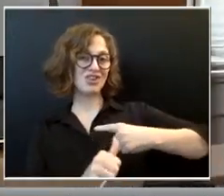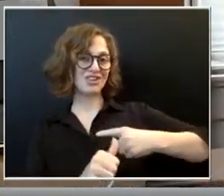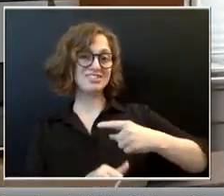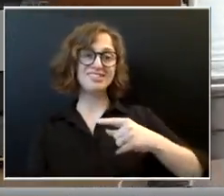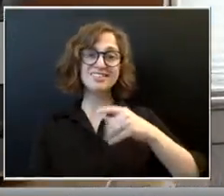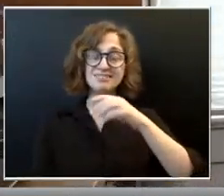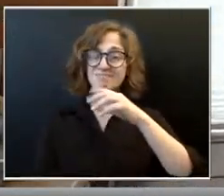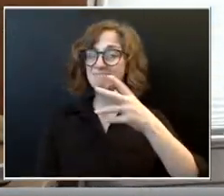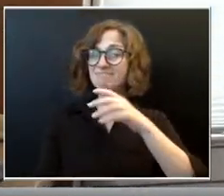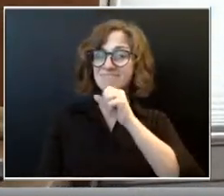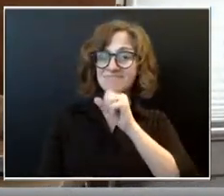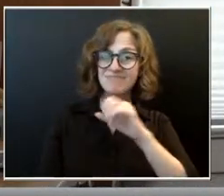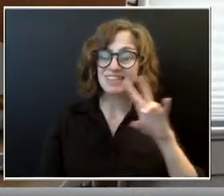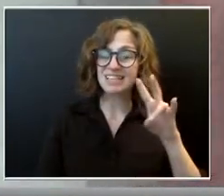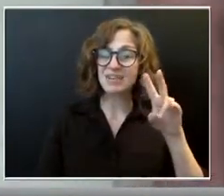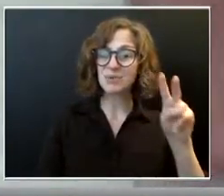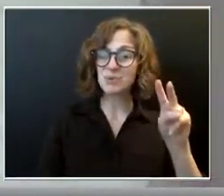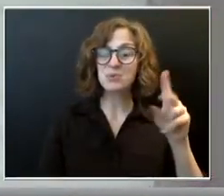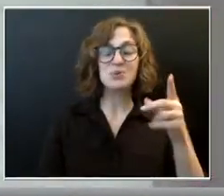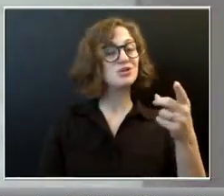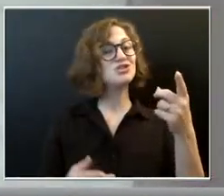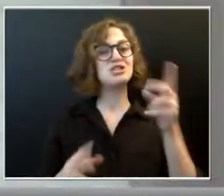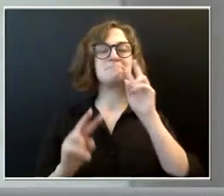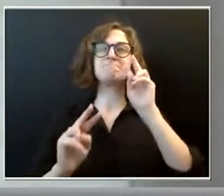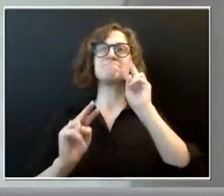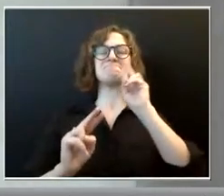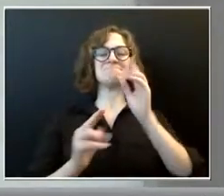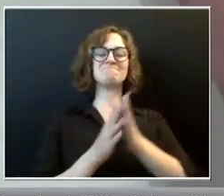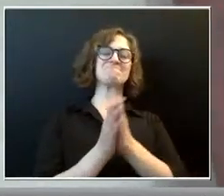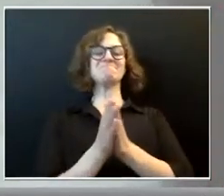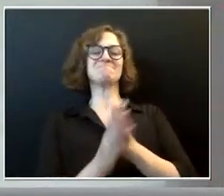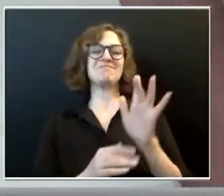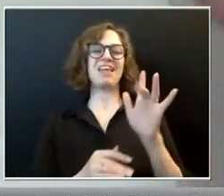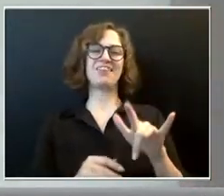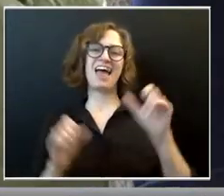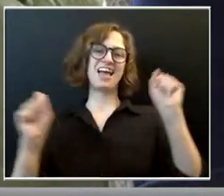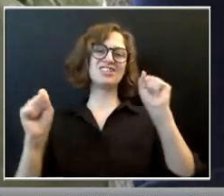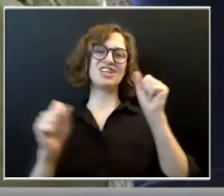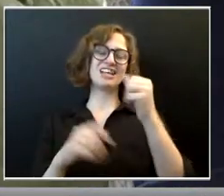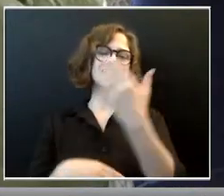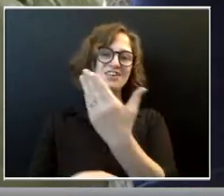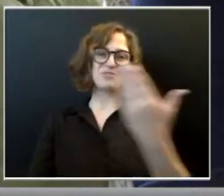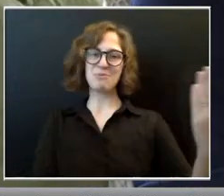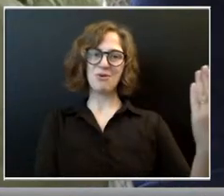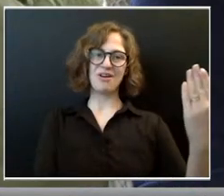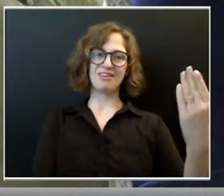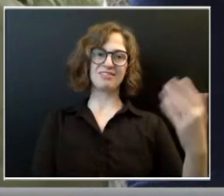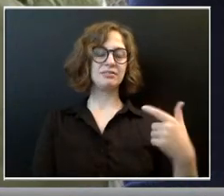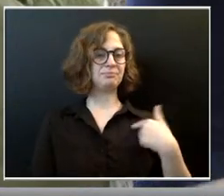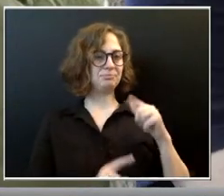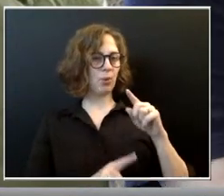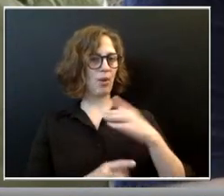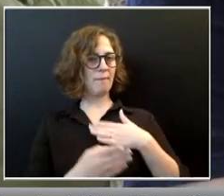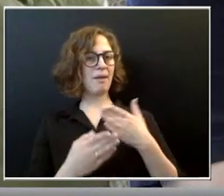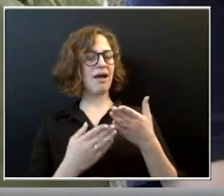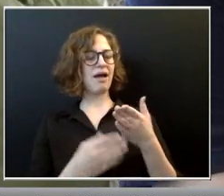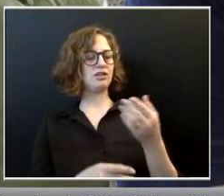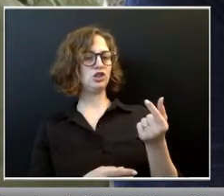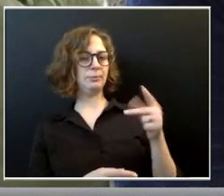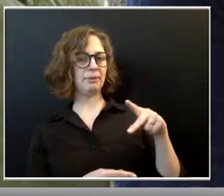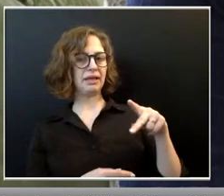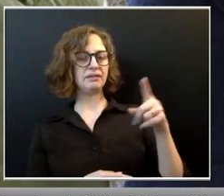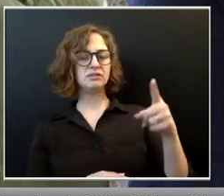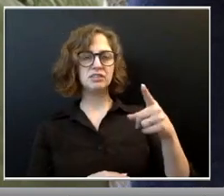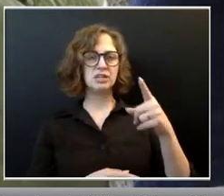more of a necessity than a choice. I went into my general practitioner. She was taking my blood pressure and it was going all over